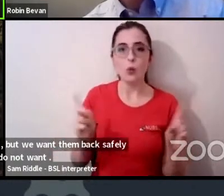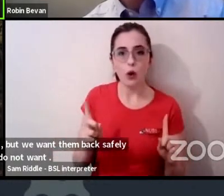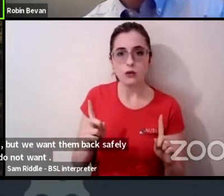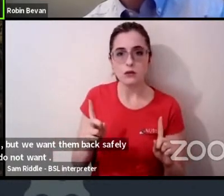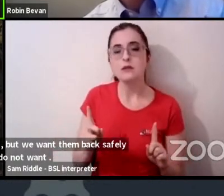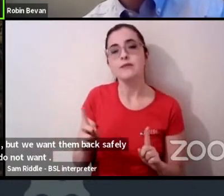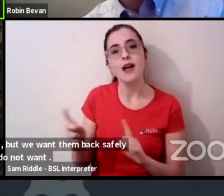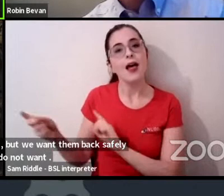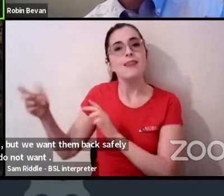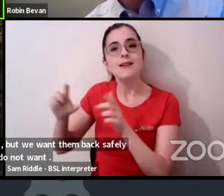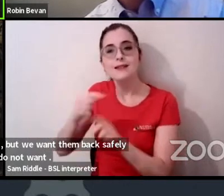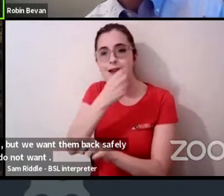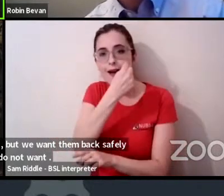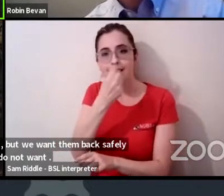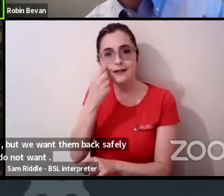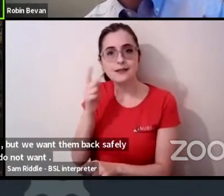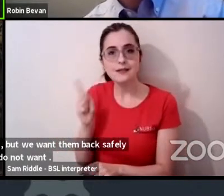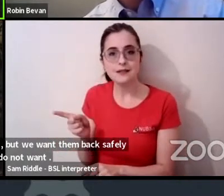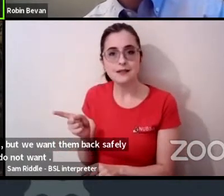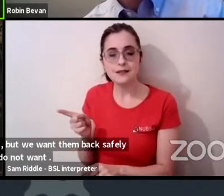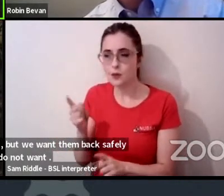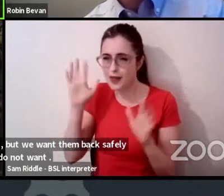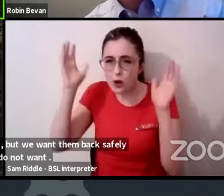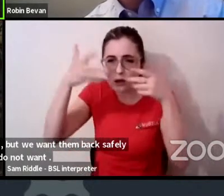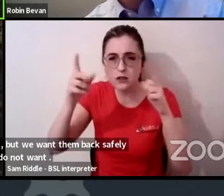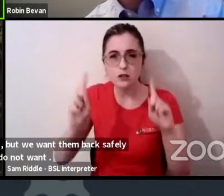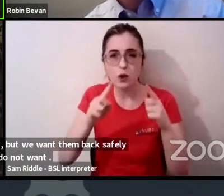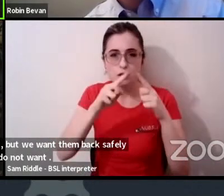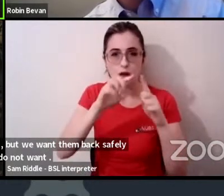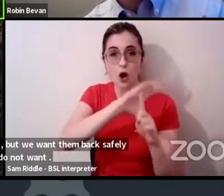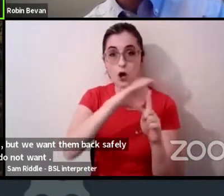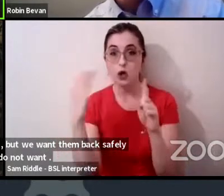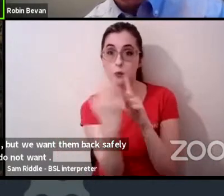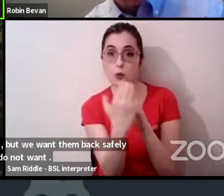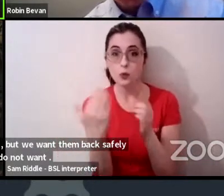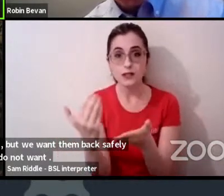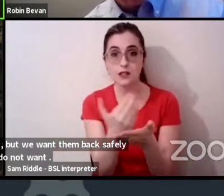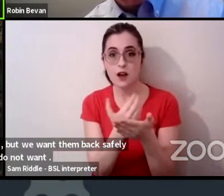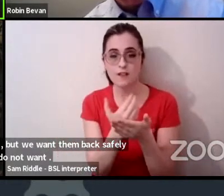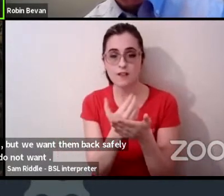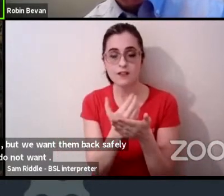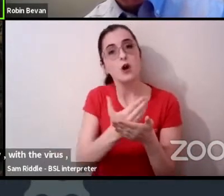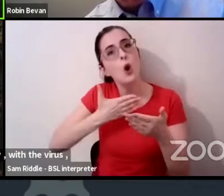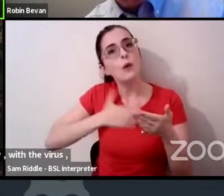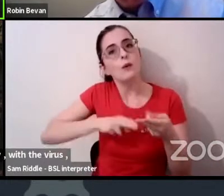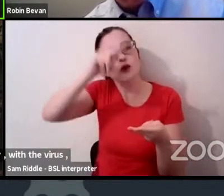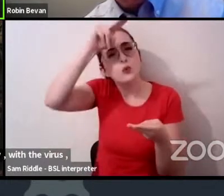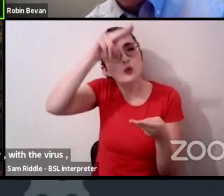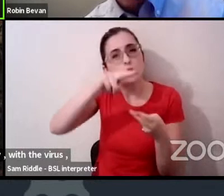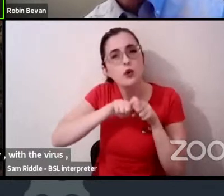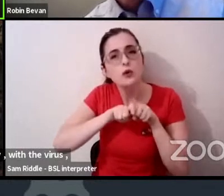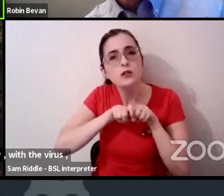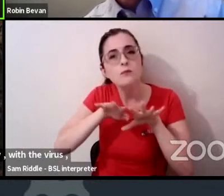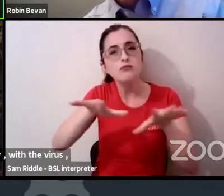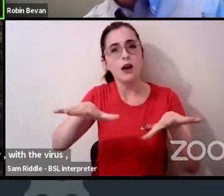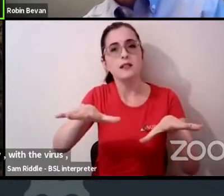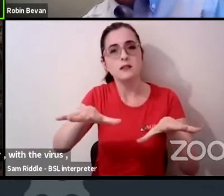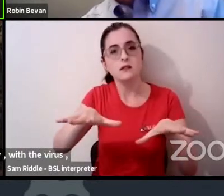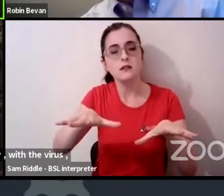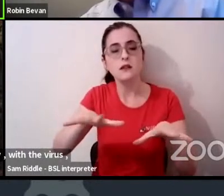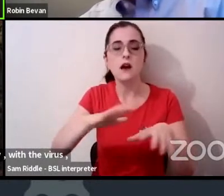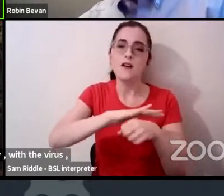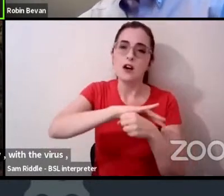concerns throughout: community safety, and we want to stop or to suppress the transmission of